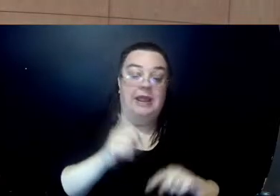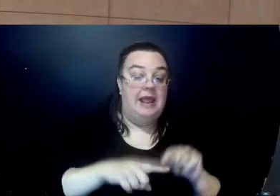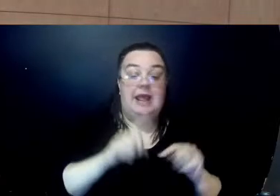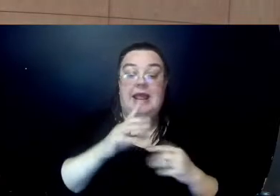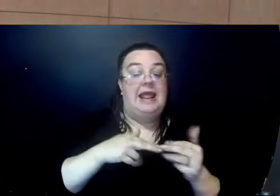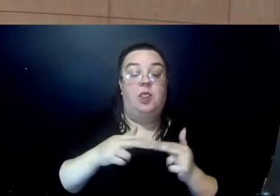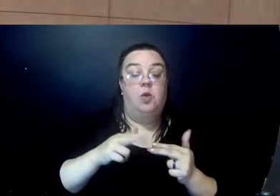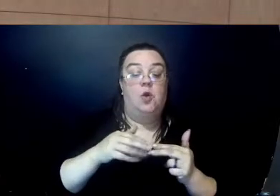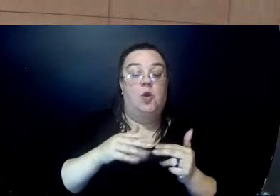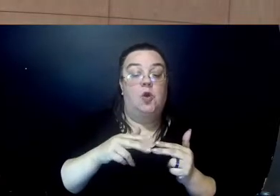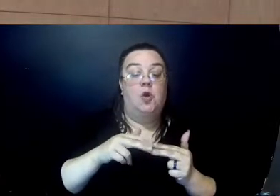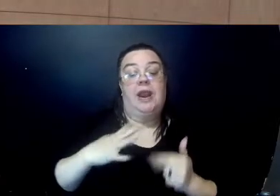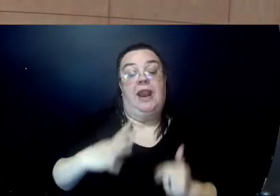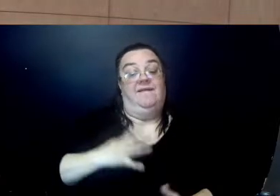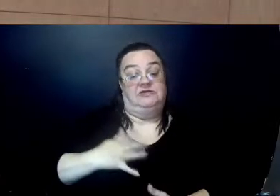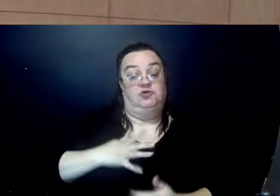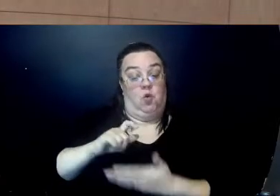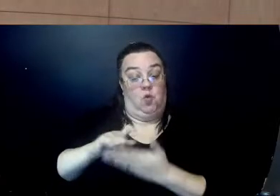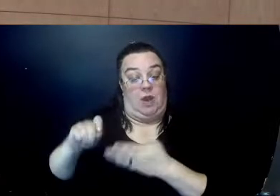candidate or an official,